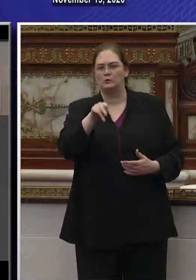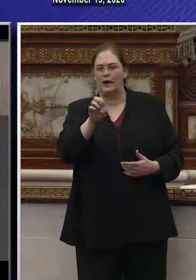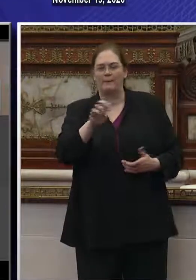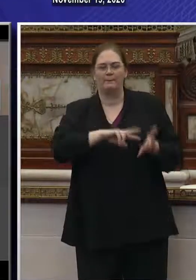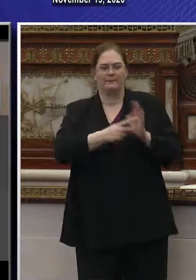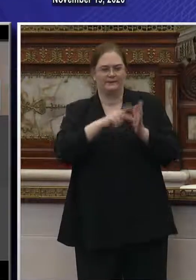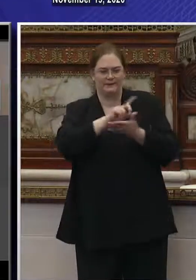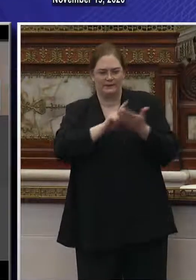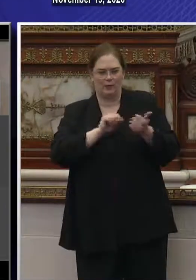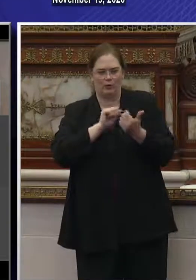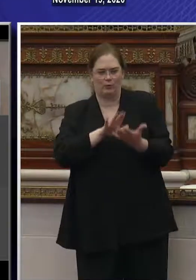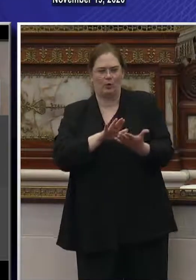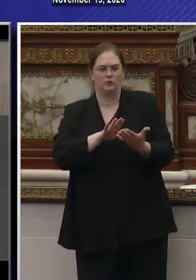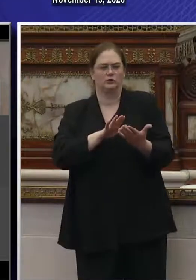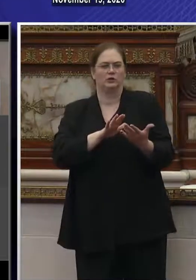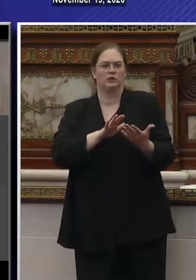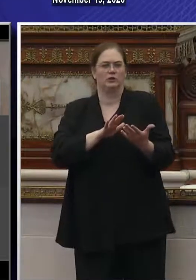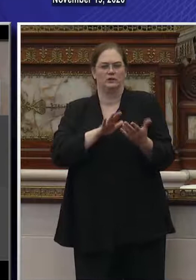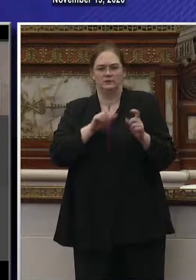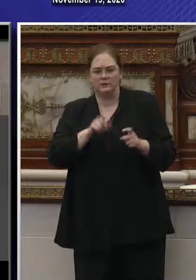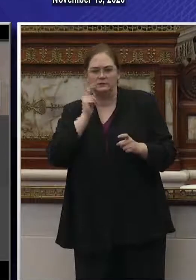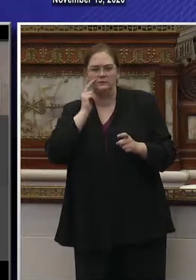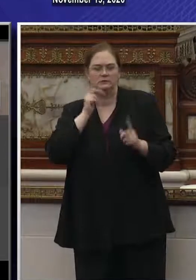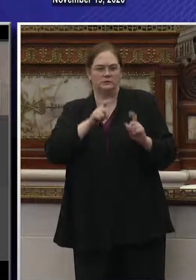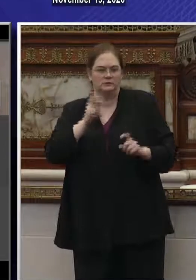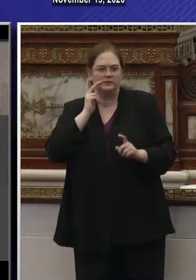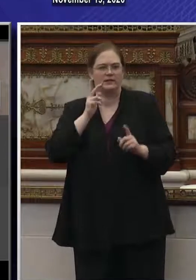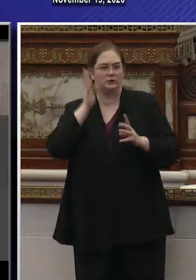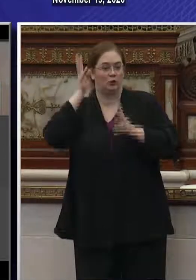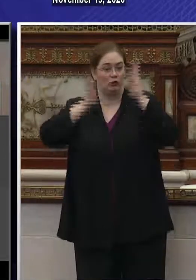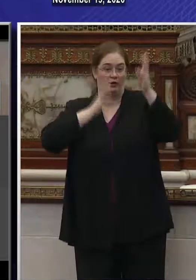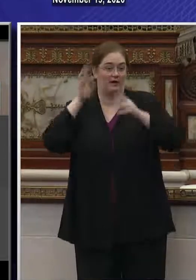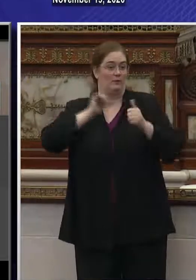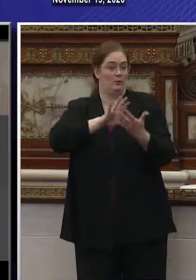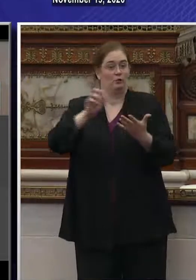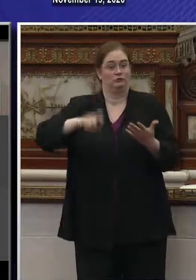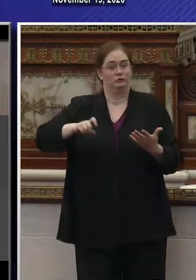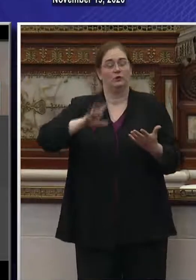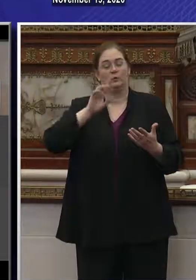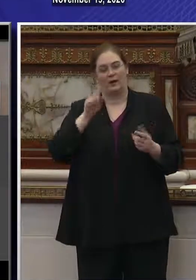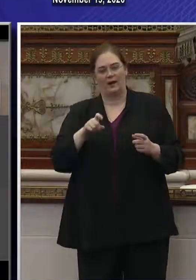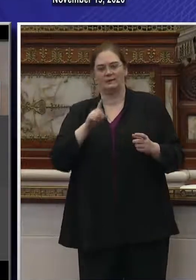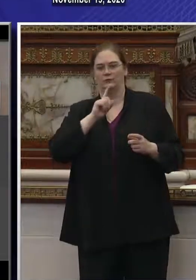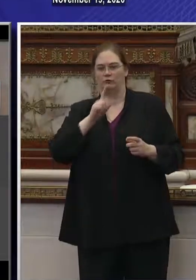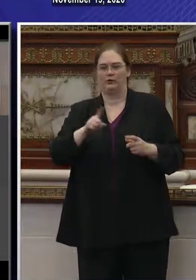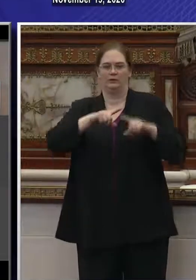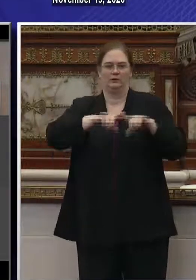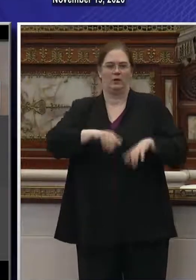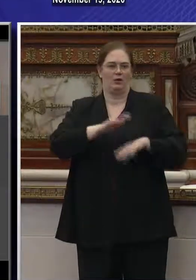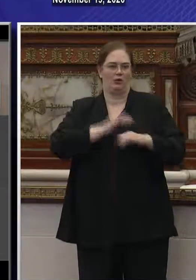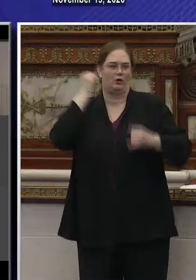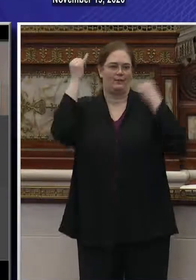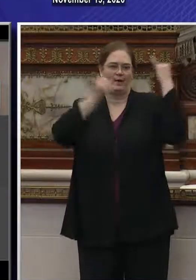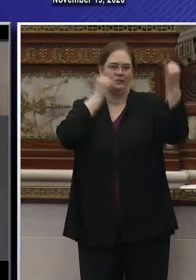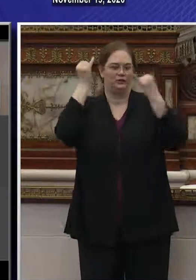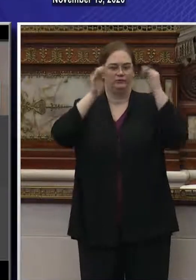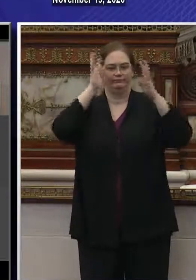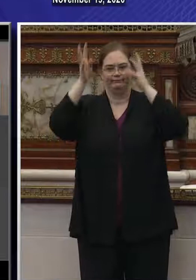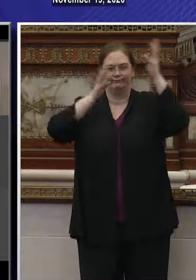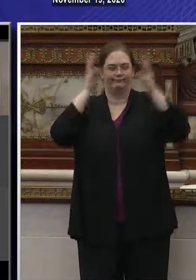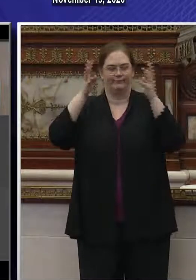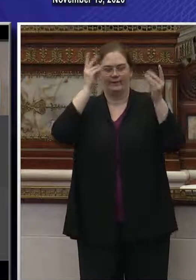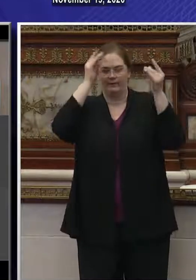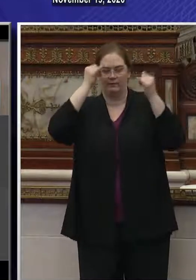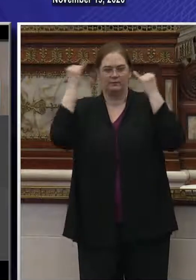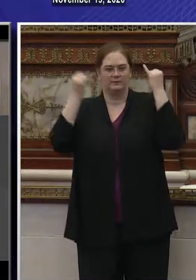this design approach. That it's a creative one, and we're going to have to really rely upon our imagination and creativity and think